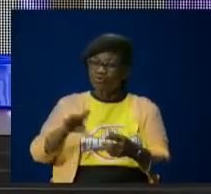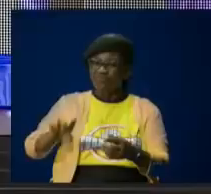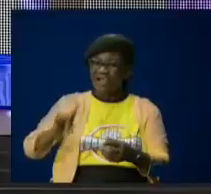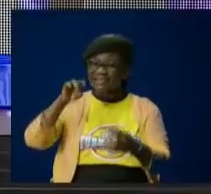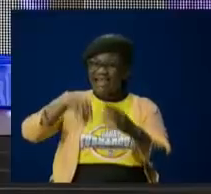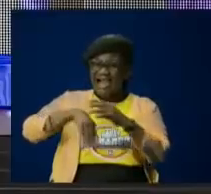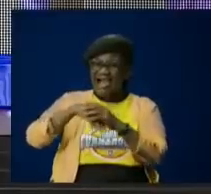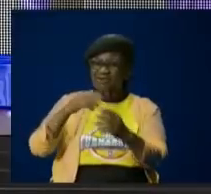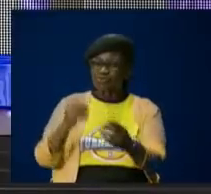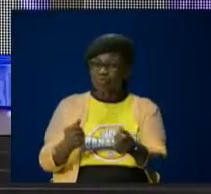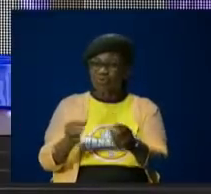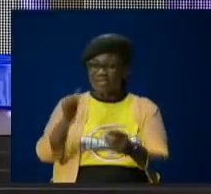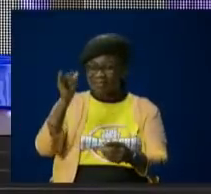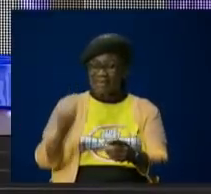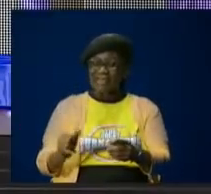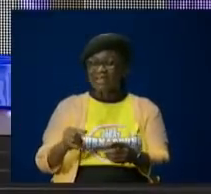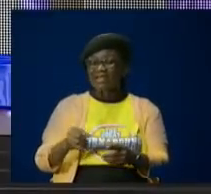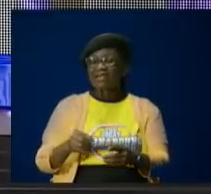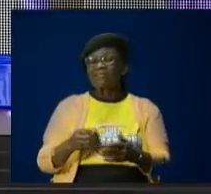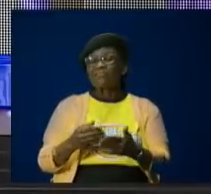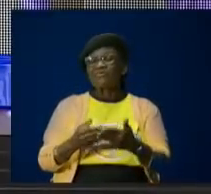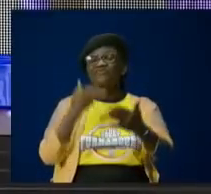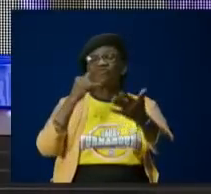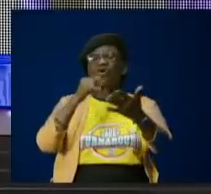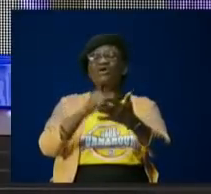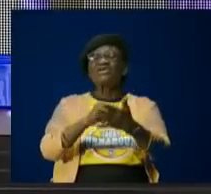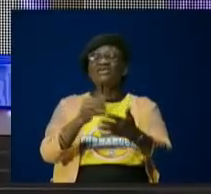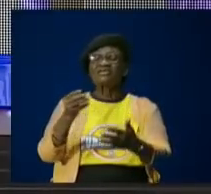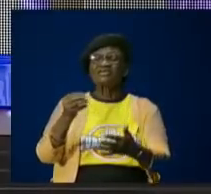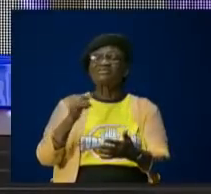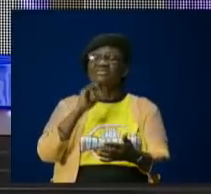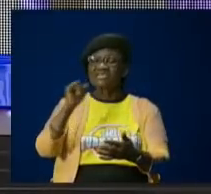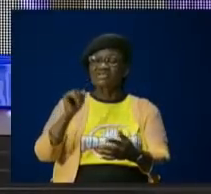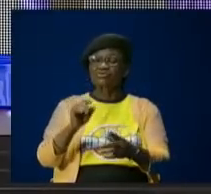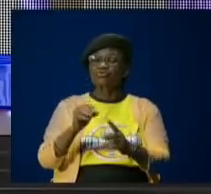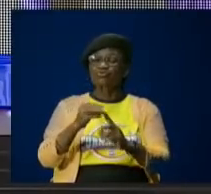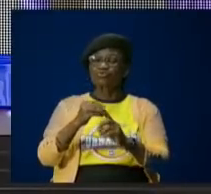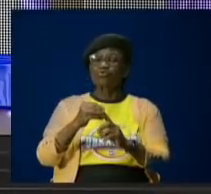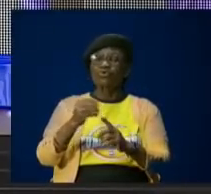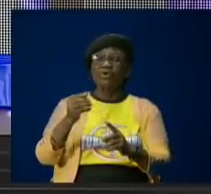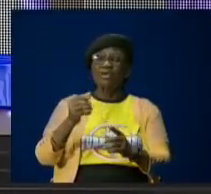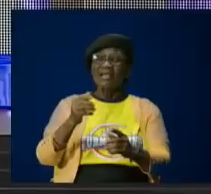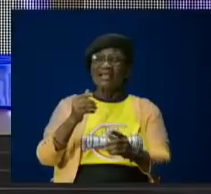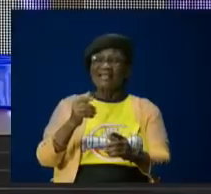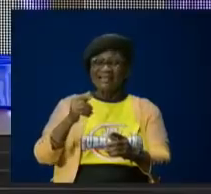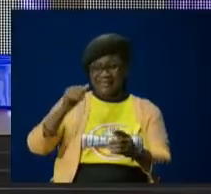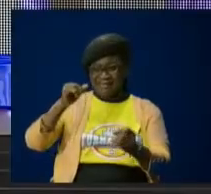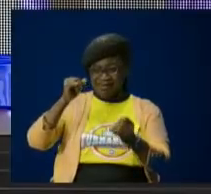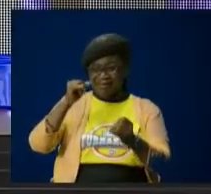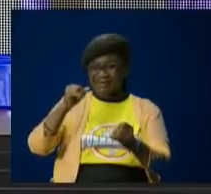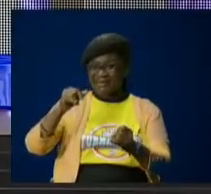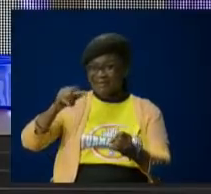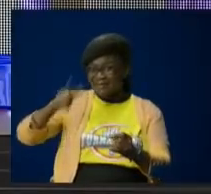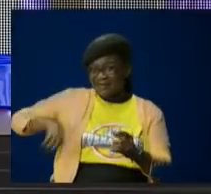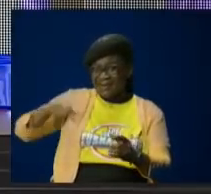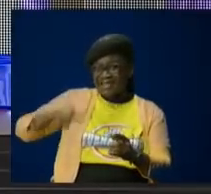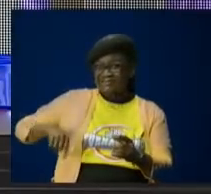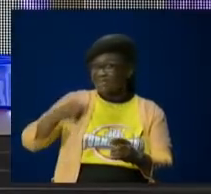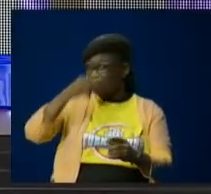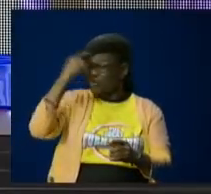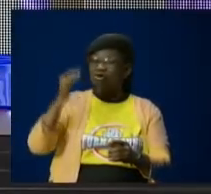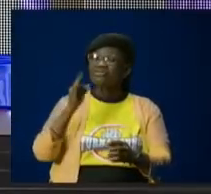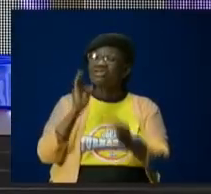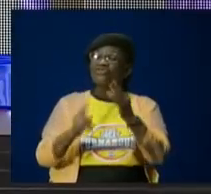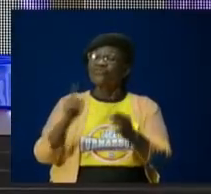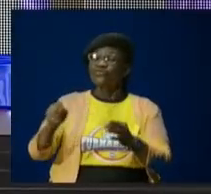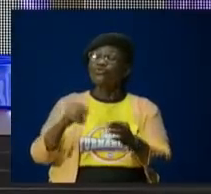Because if you are building on false foundation and God does not show it to you